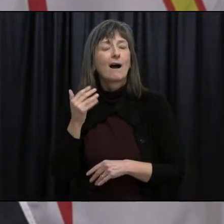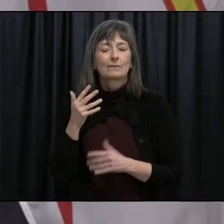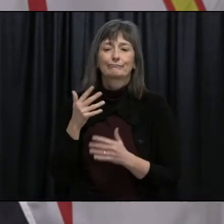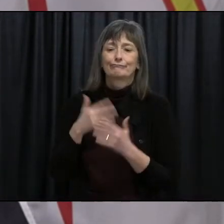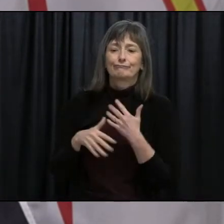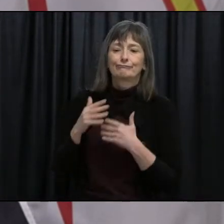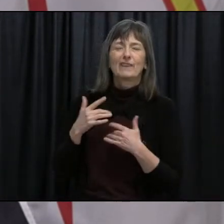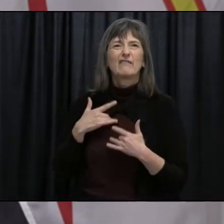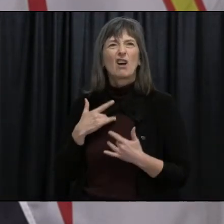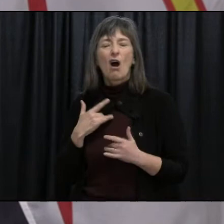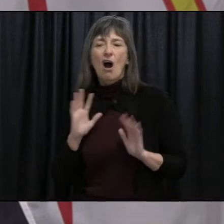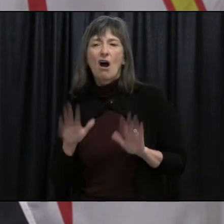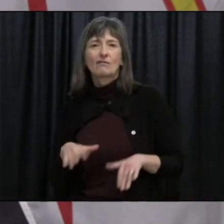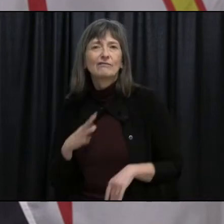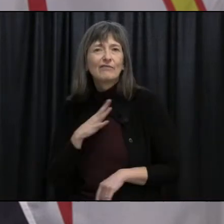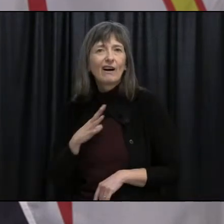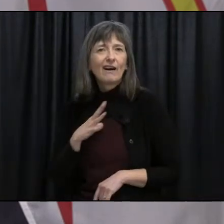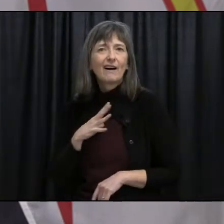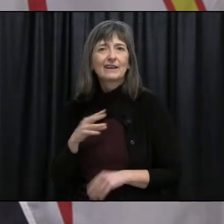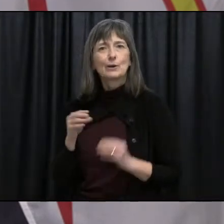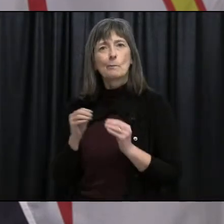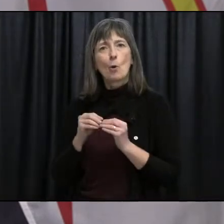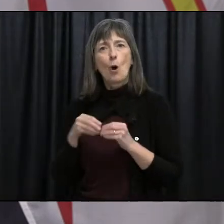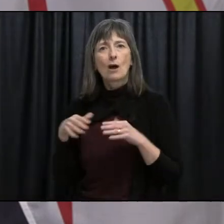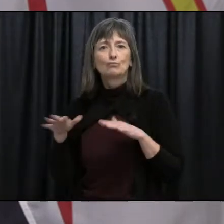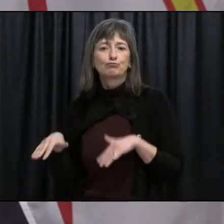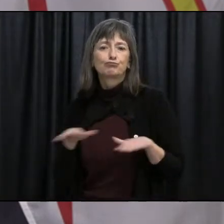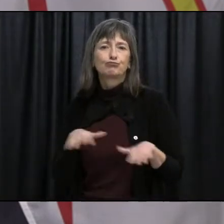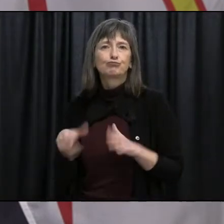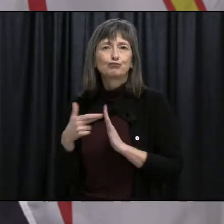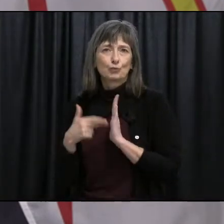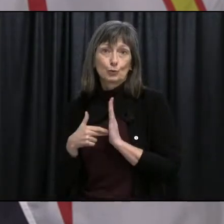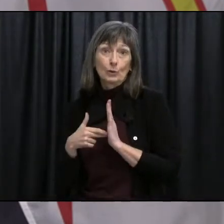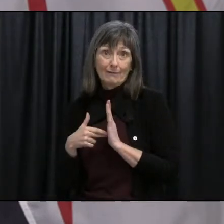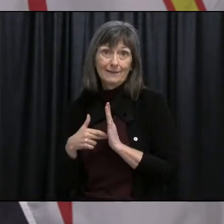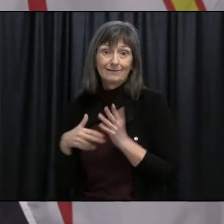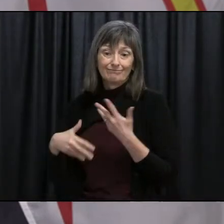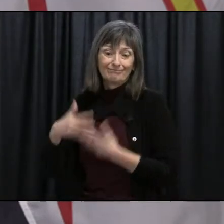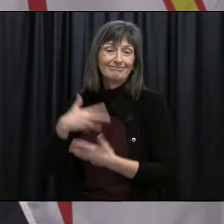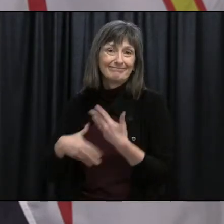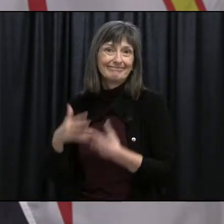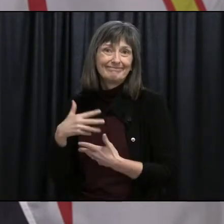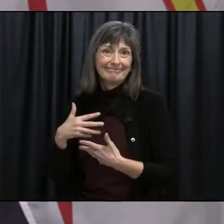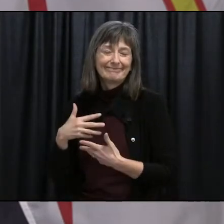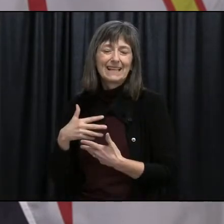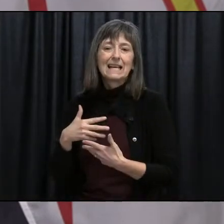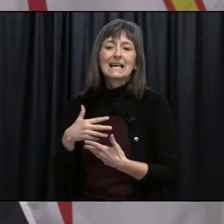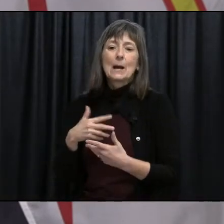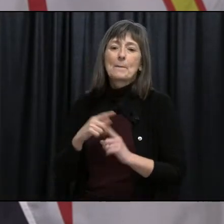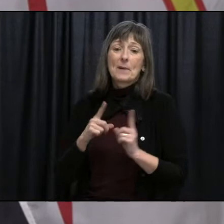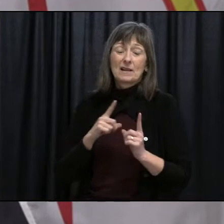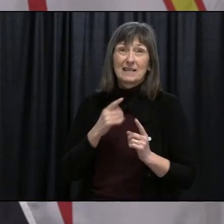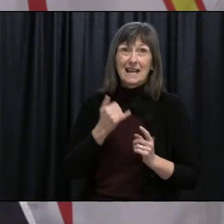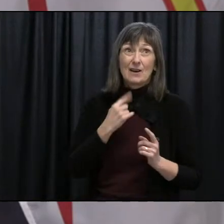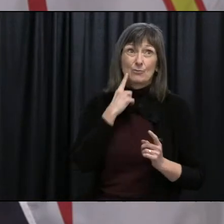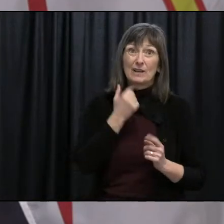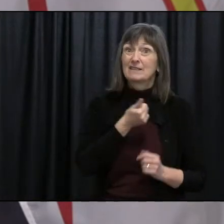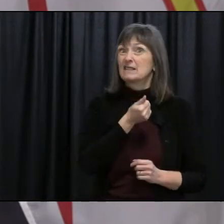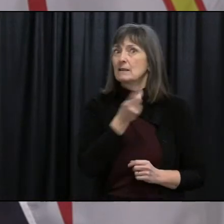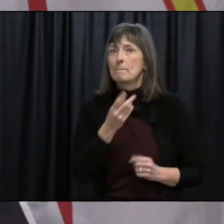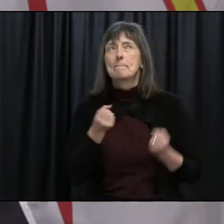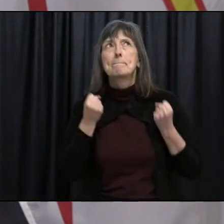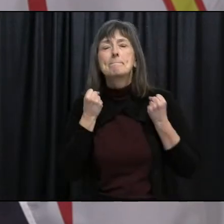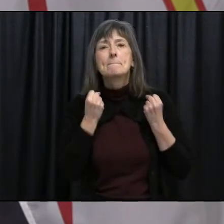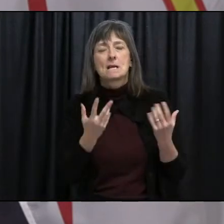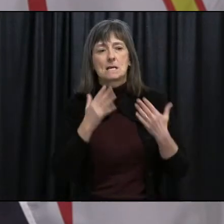they may think that they're protected. We had, and I can't give you the exact number now, but we've certainly had a significant number of households, for